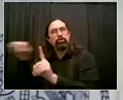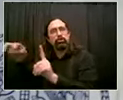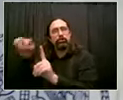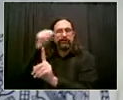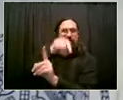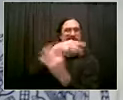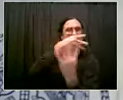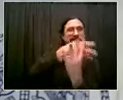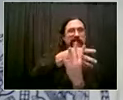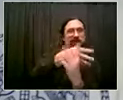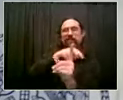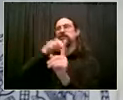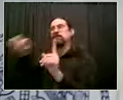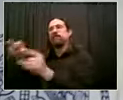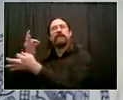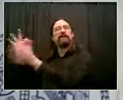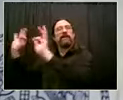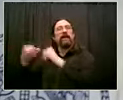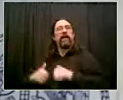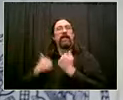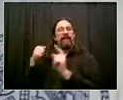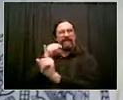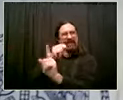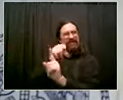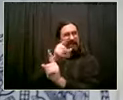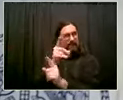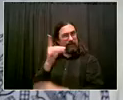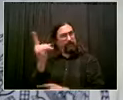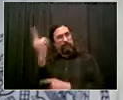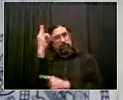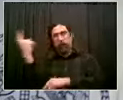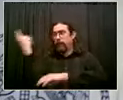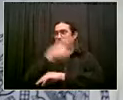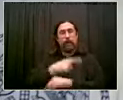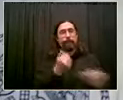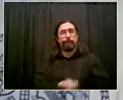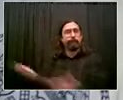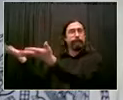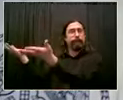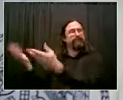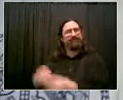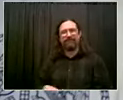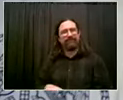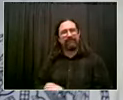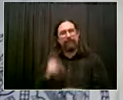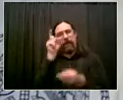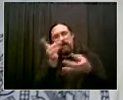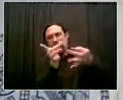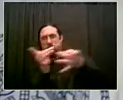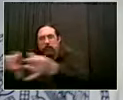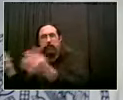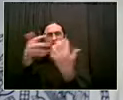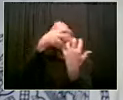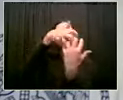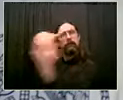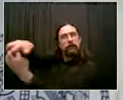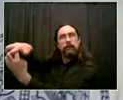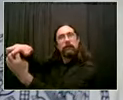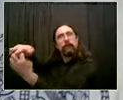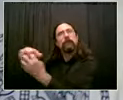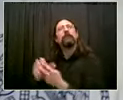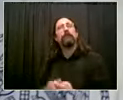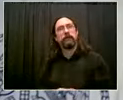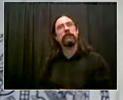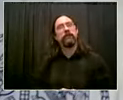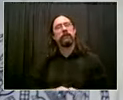from the neighborhood. She's lived the challenges of her neighborhood in Brooklyn, and she stands up for people, and she is leading the way